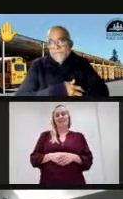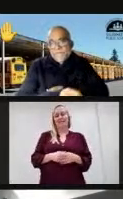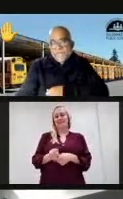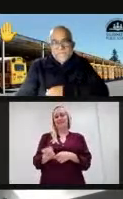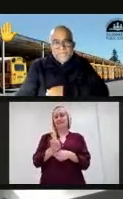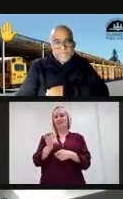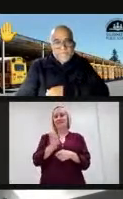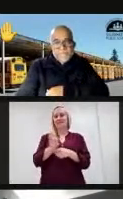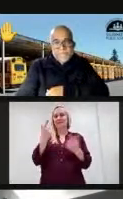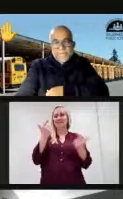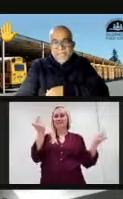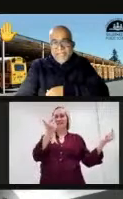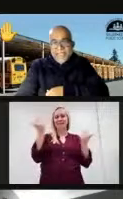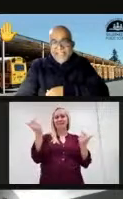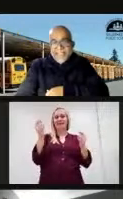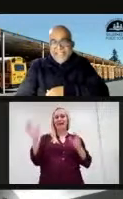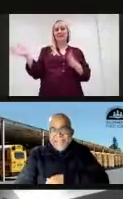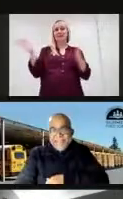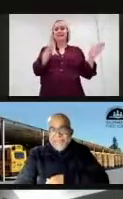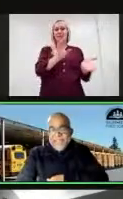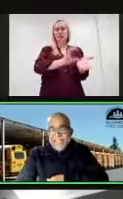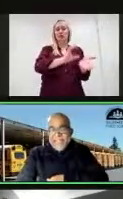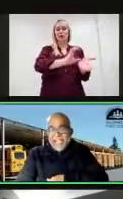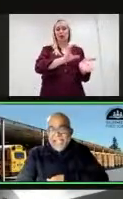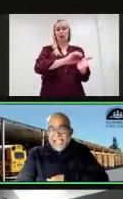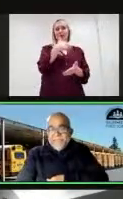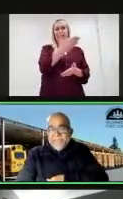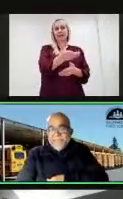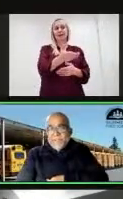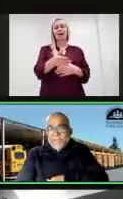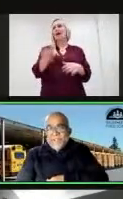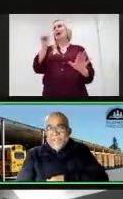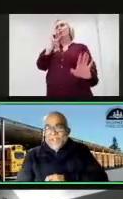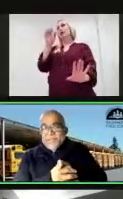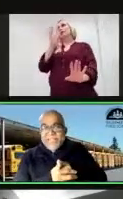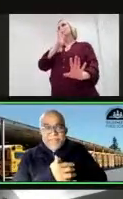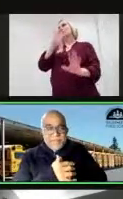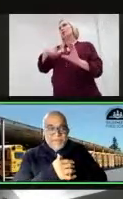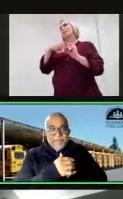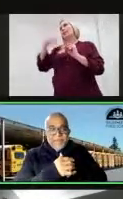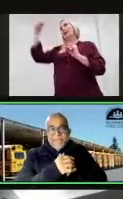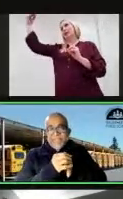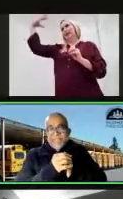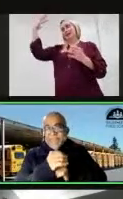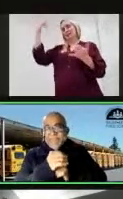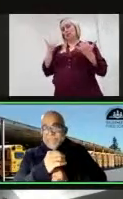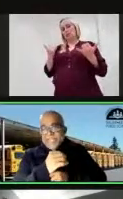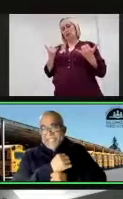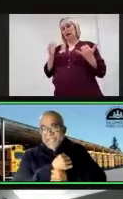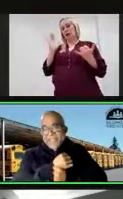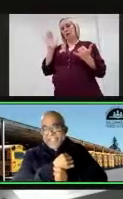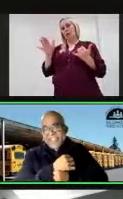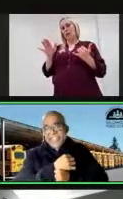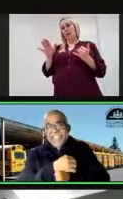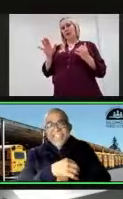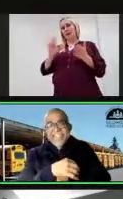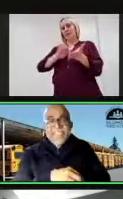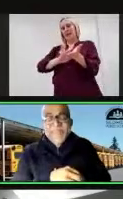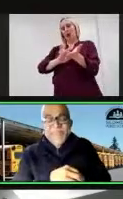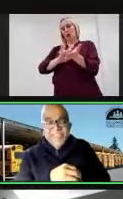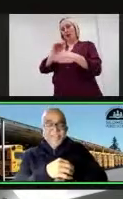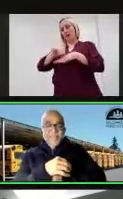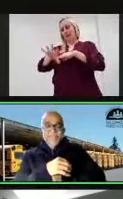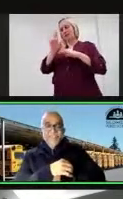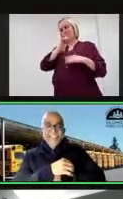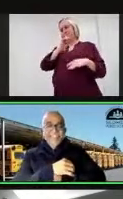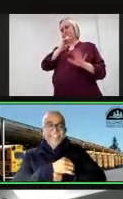Director Chandragiri. Well, I'm not going to talk about lamp today because it'll be a medical advice. So